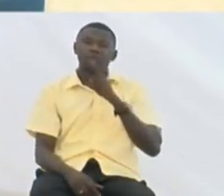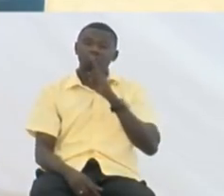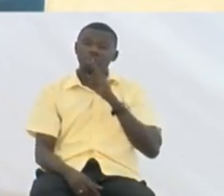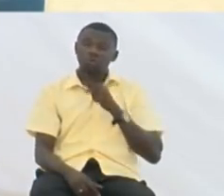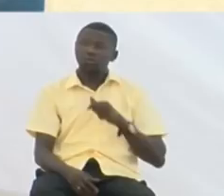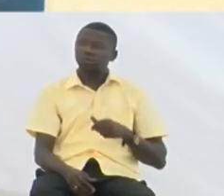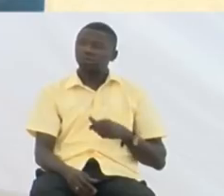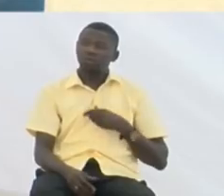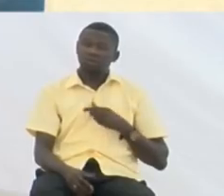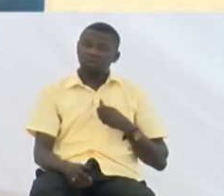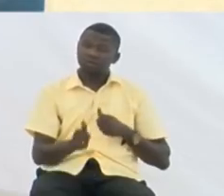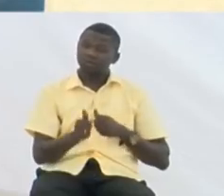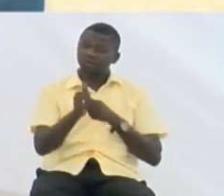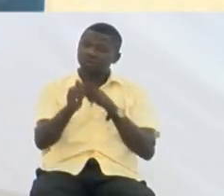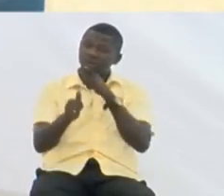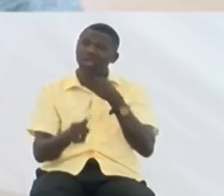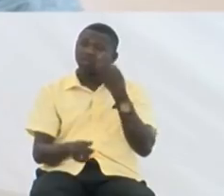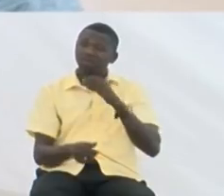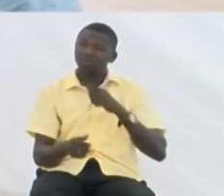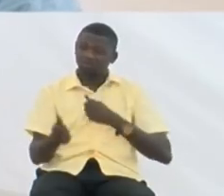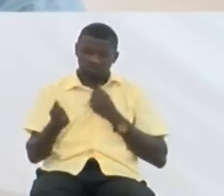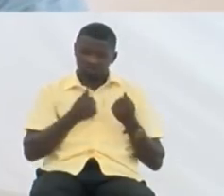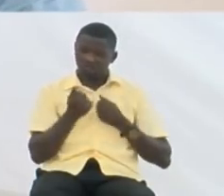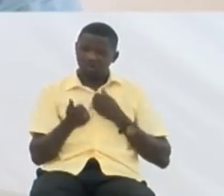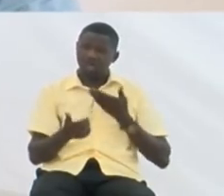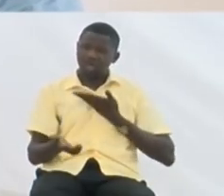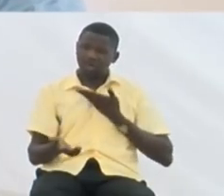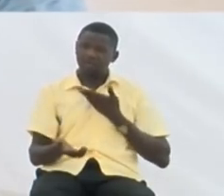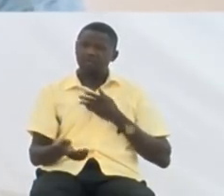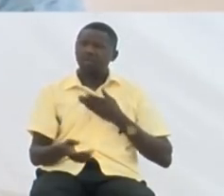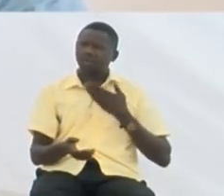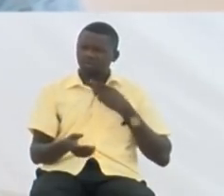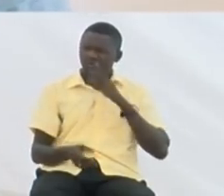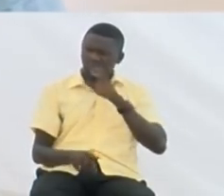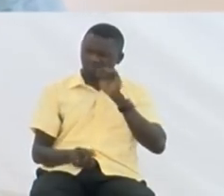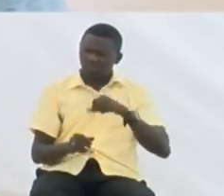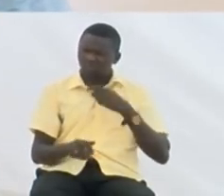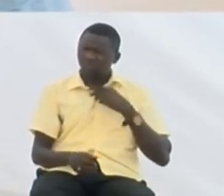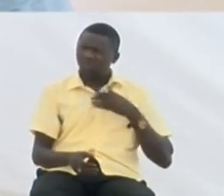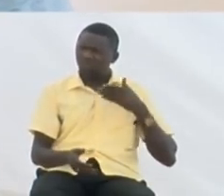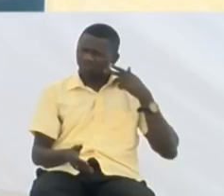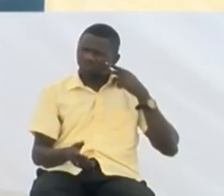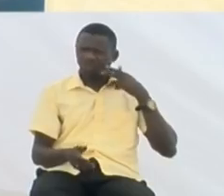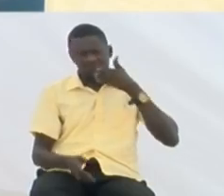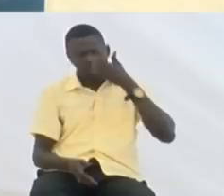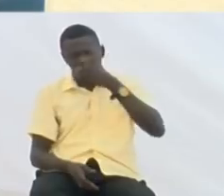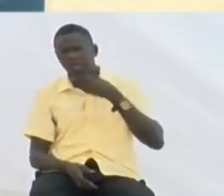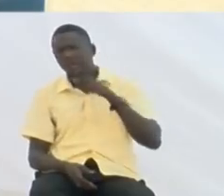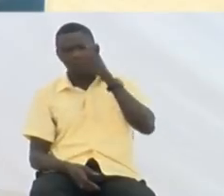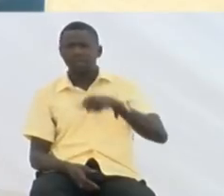Someone that is following you, if he should get into trouble, are you not supposed to reach out to that individual?